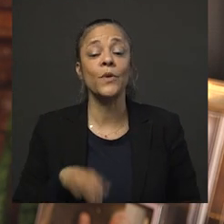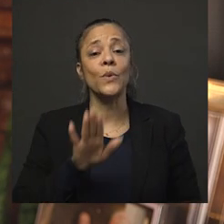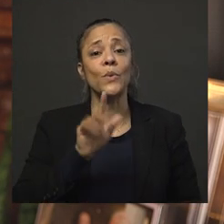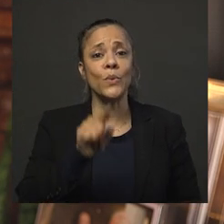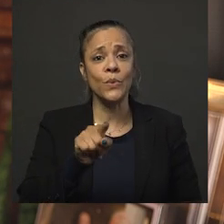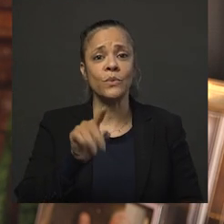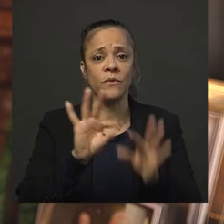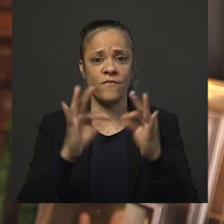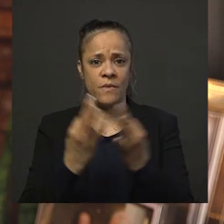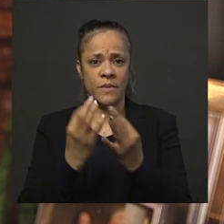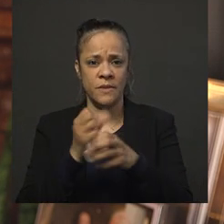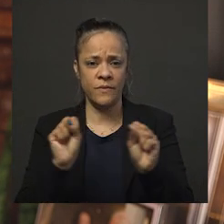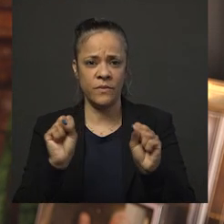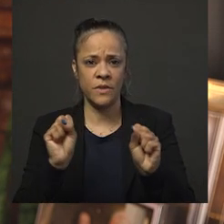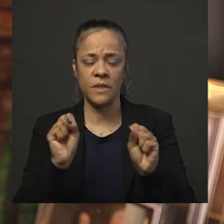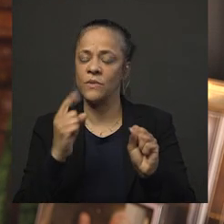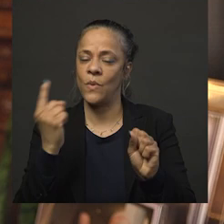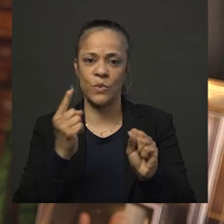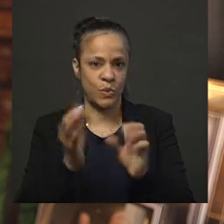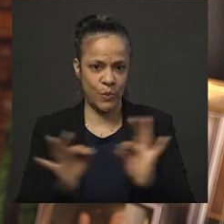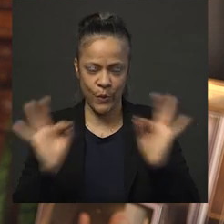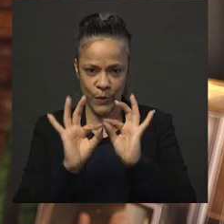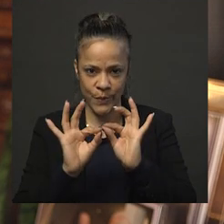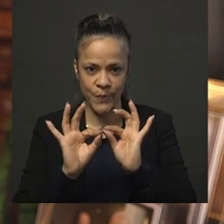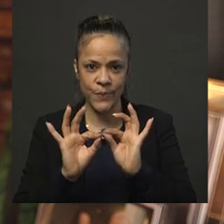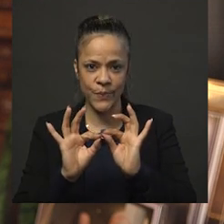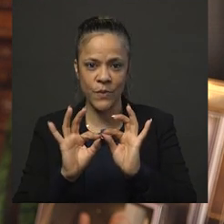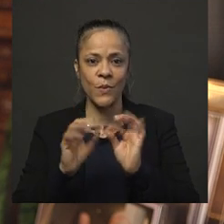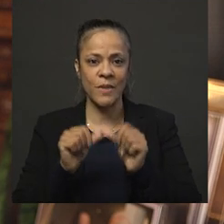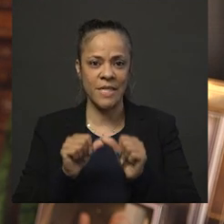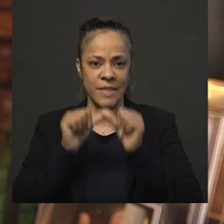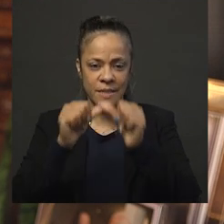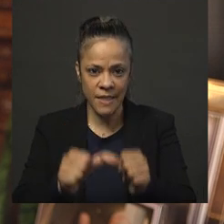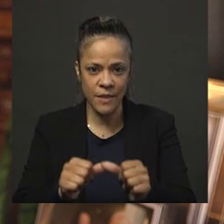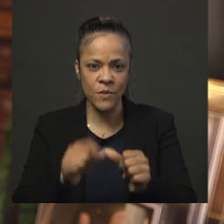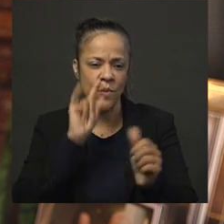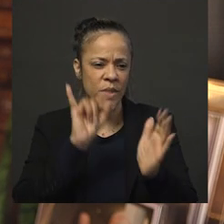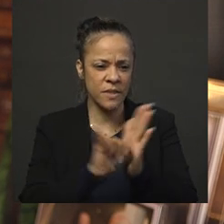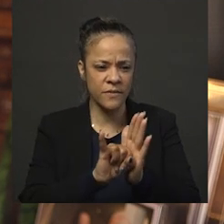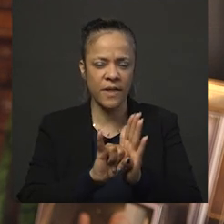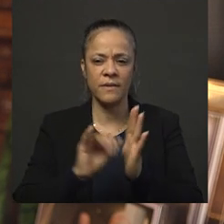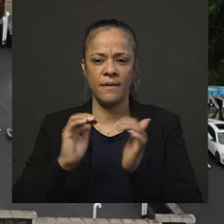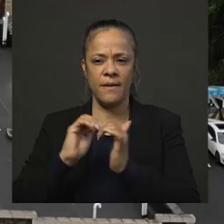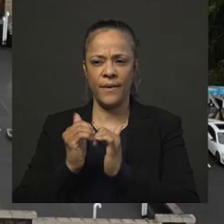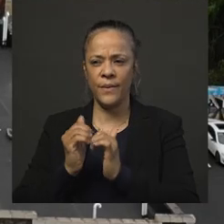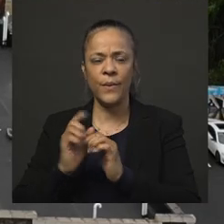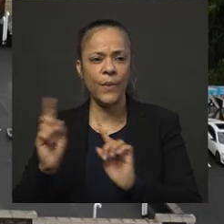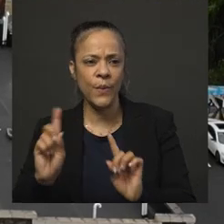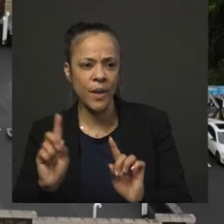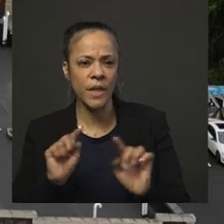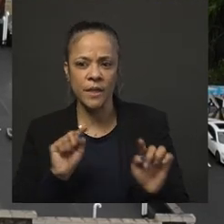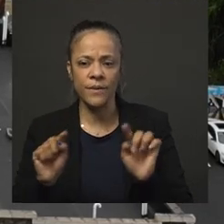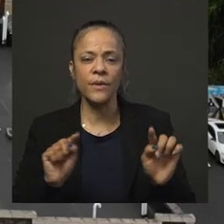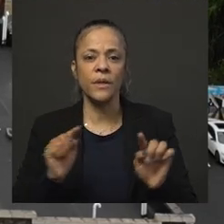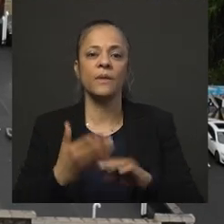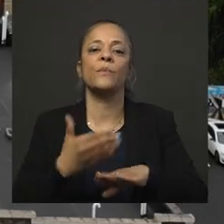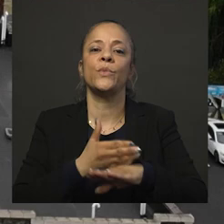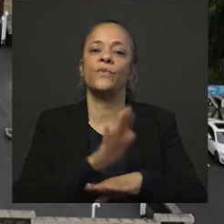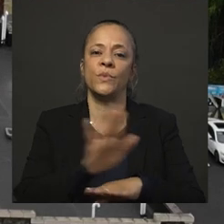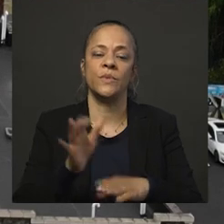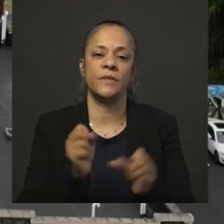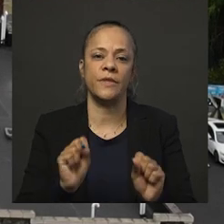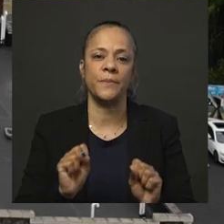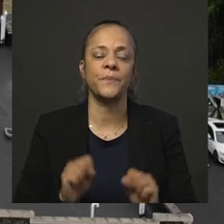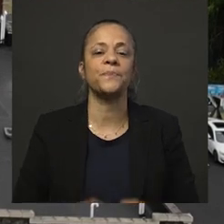the utmost importance, and we will continue to identify how and where we can improve your safety. We were the first in the state to